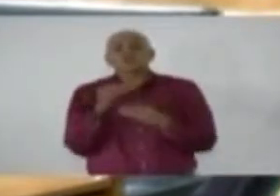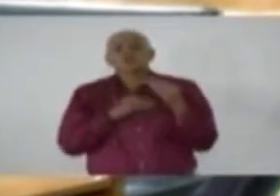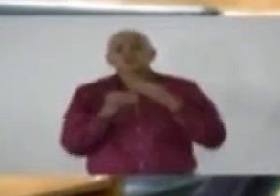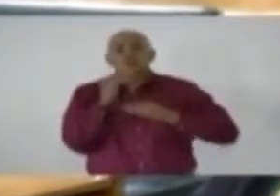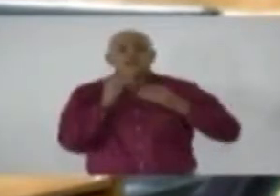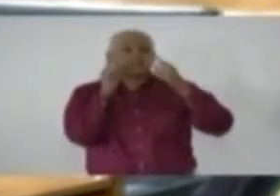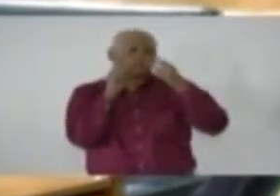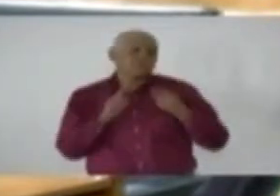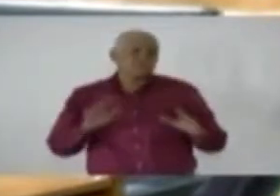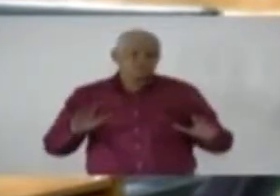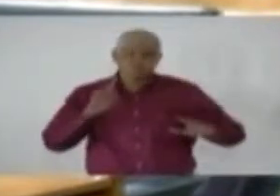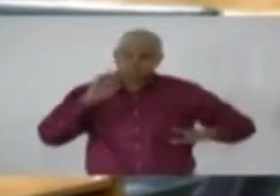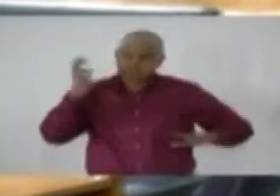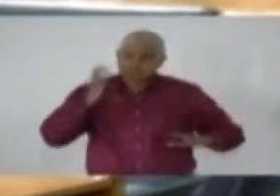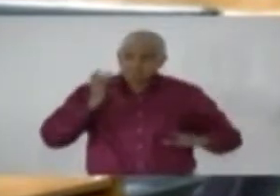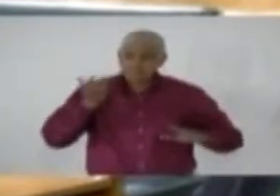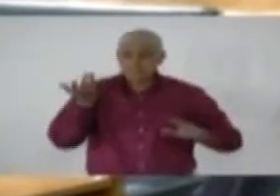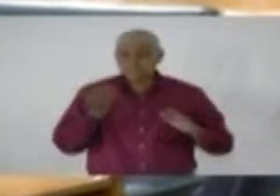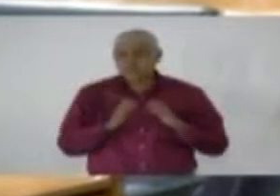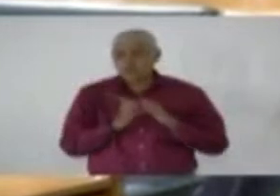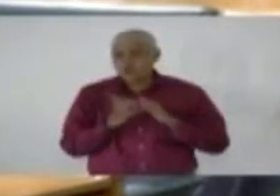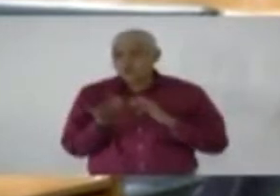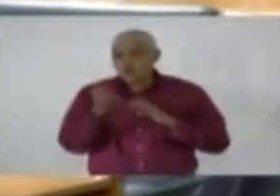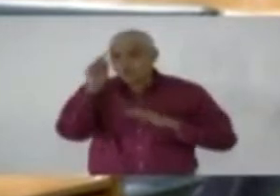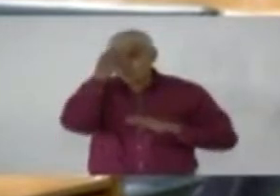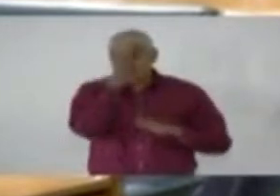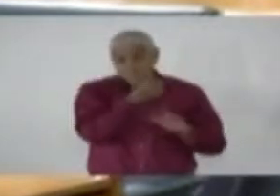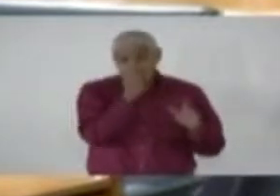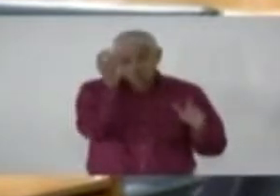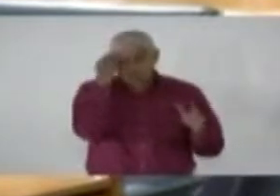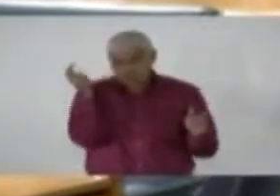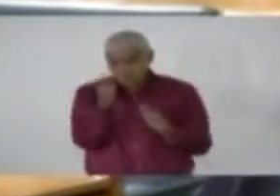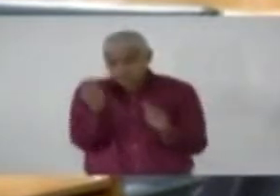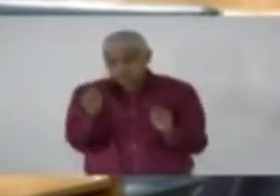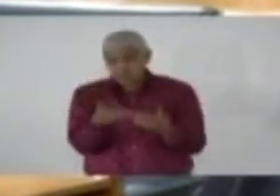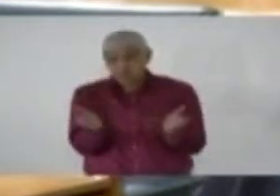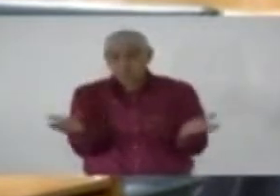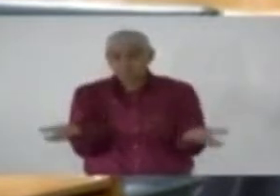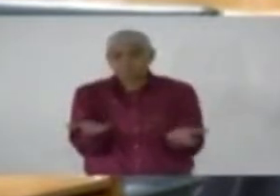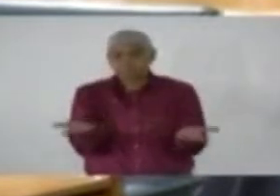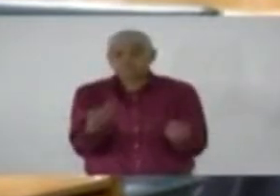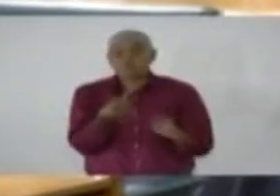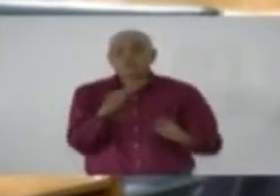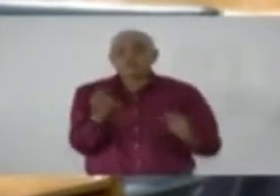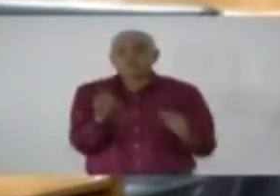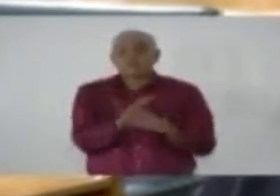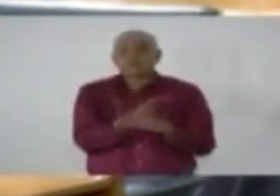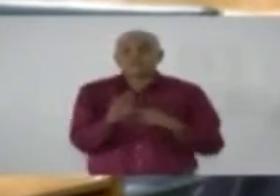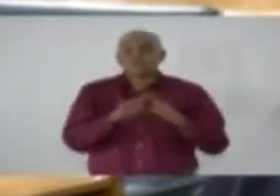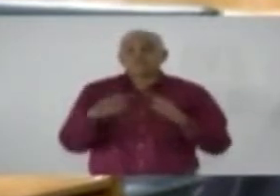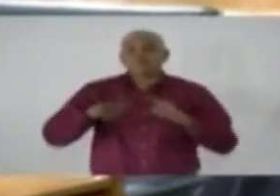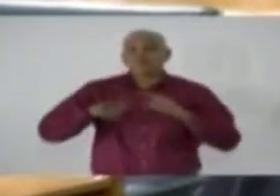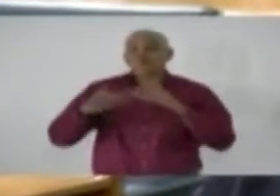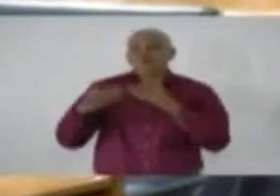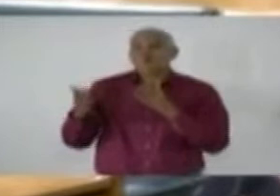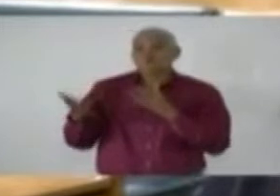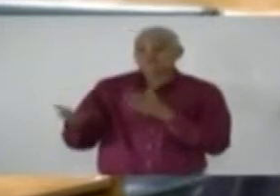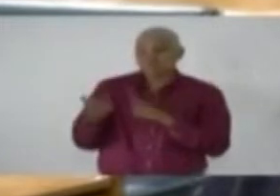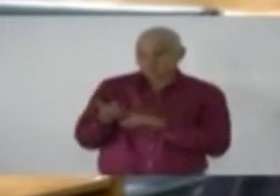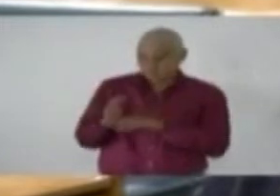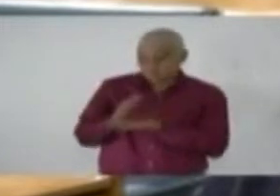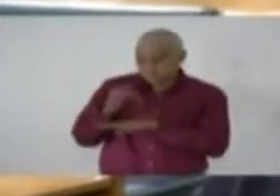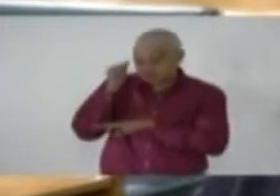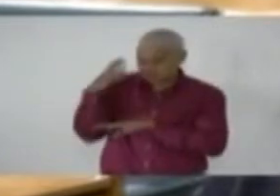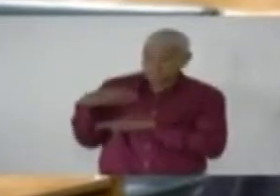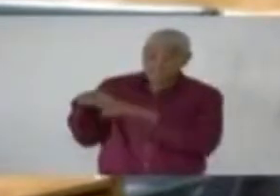missions. It's amazing how government to government you can open doors. We can't do the business, but we open the doors so the businessmen